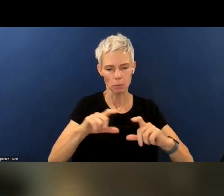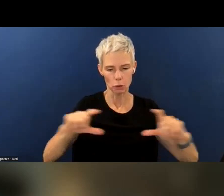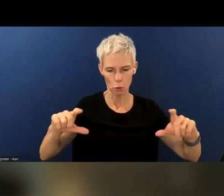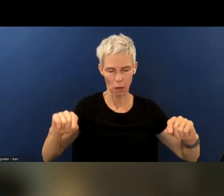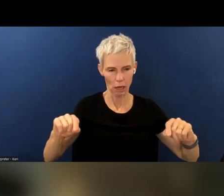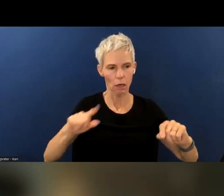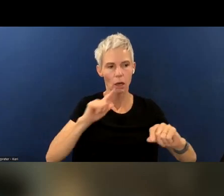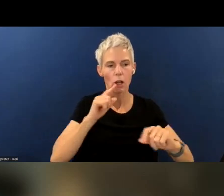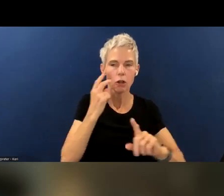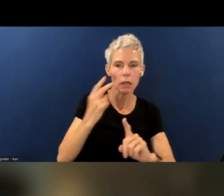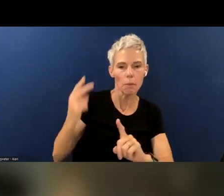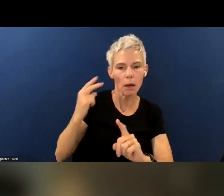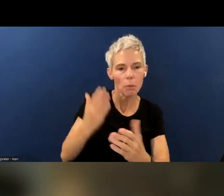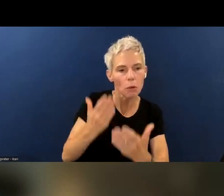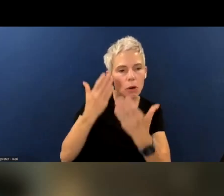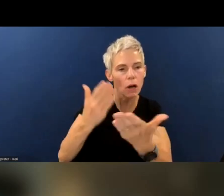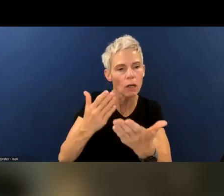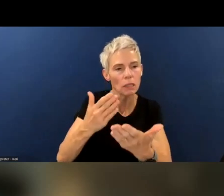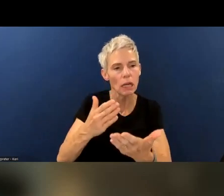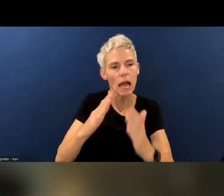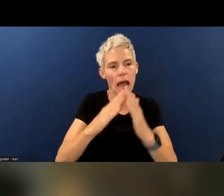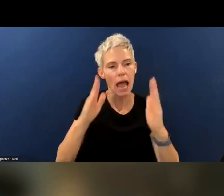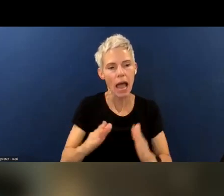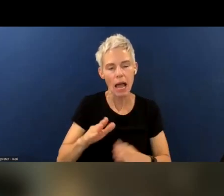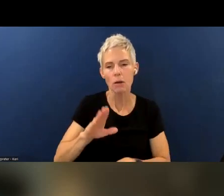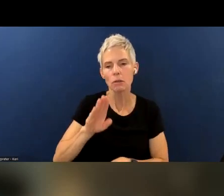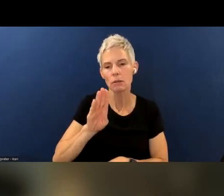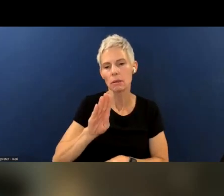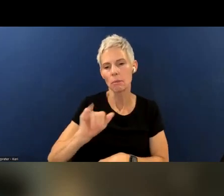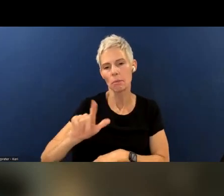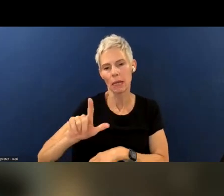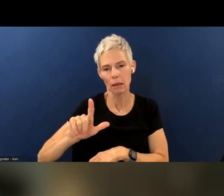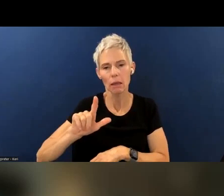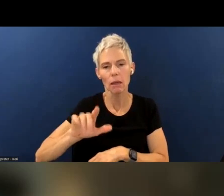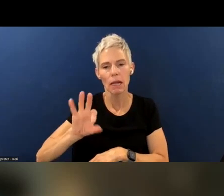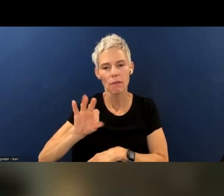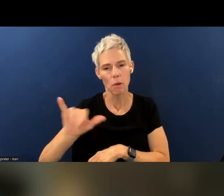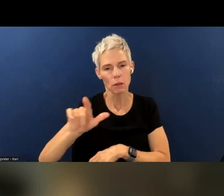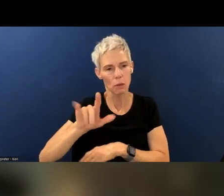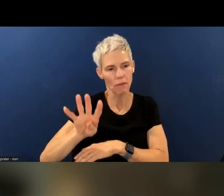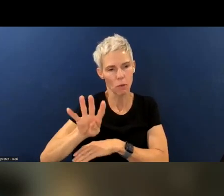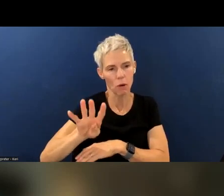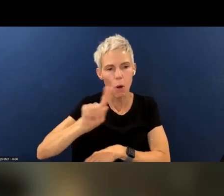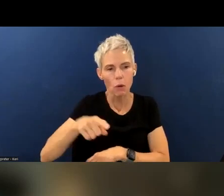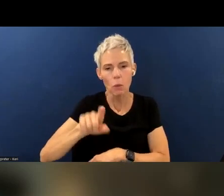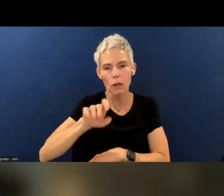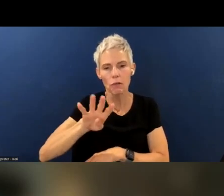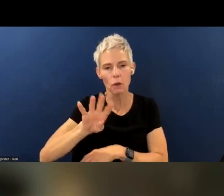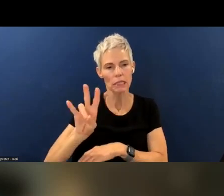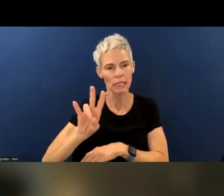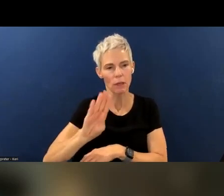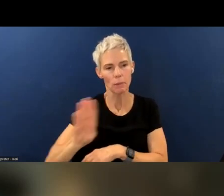proposed FY24 House bill. That was only at $147 billion, and we still ended up with our